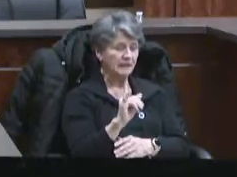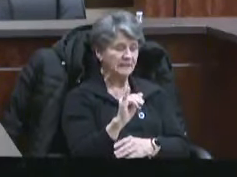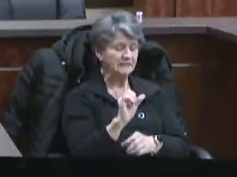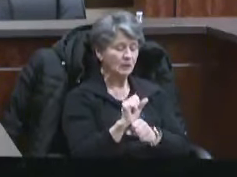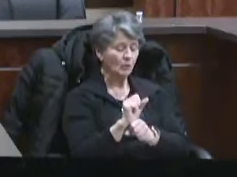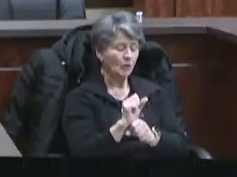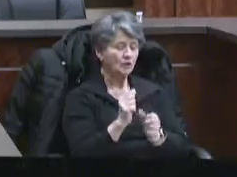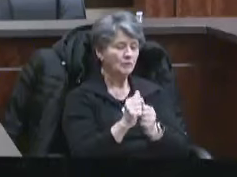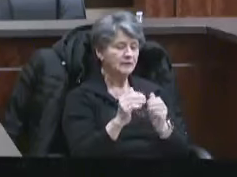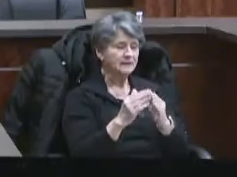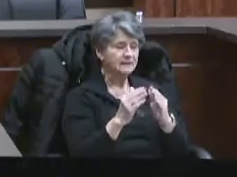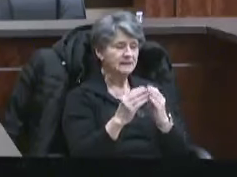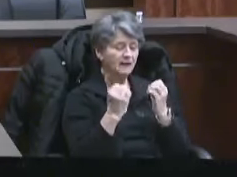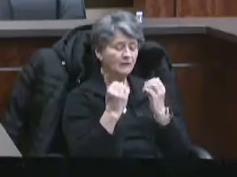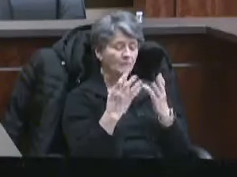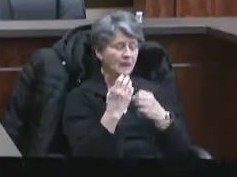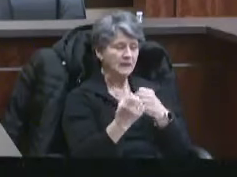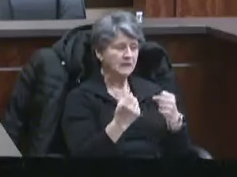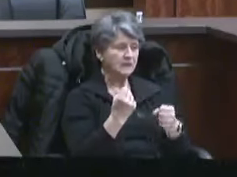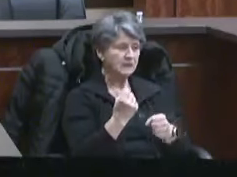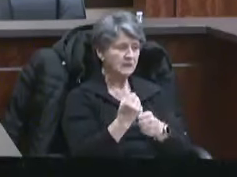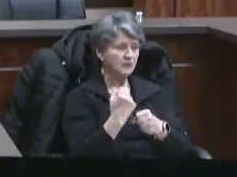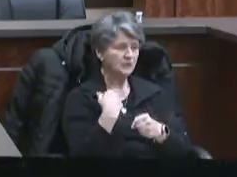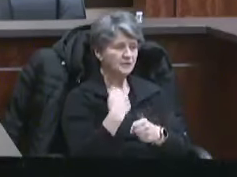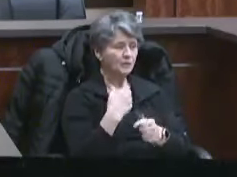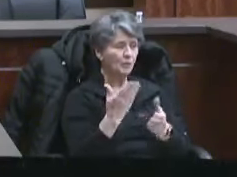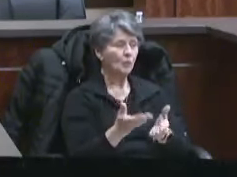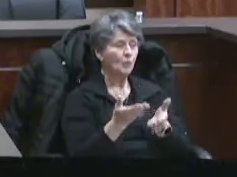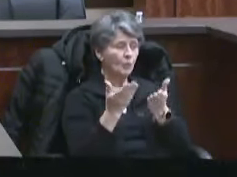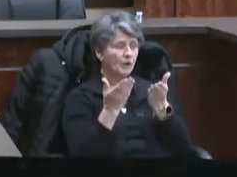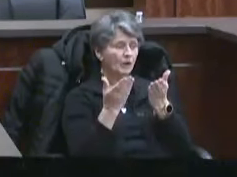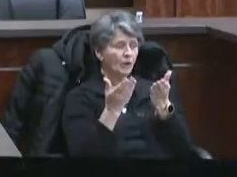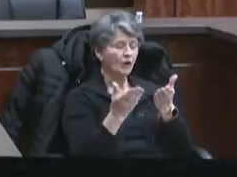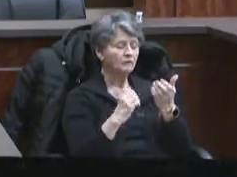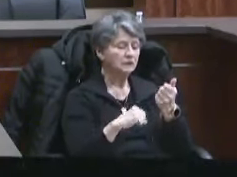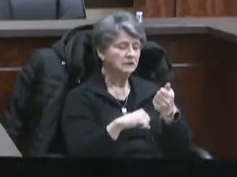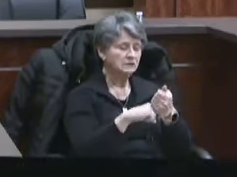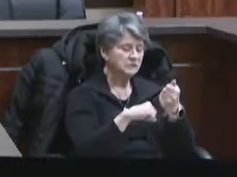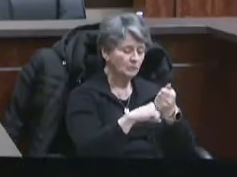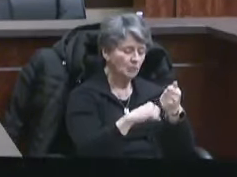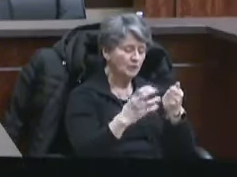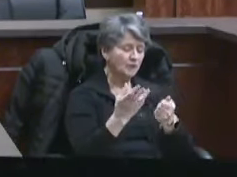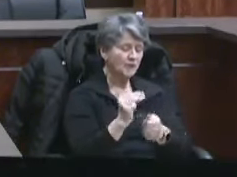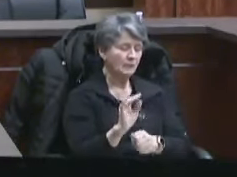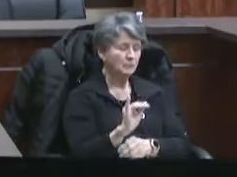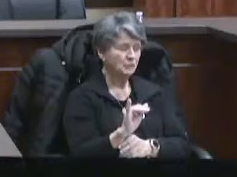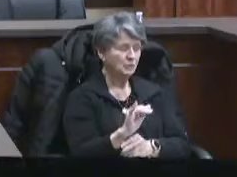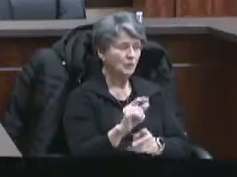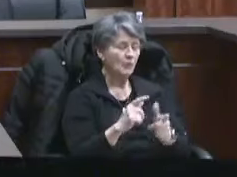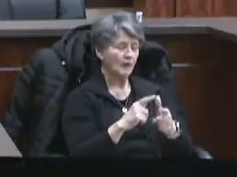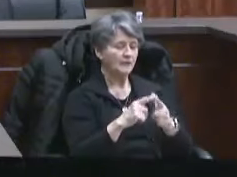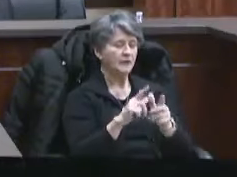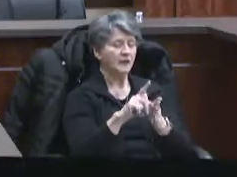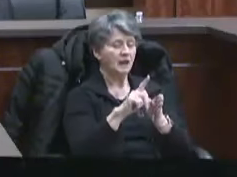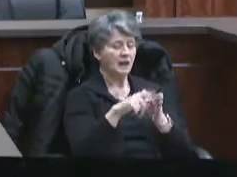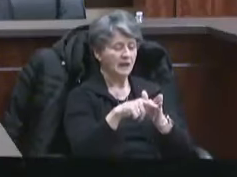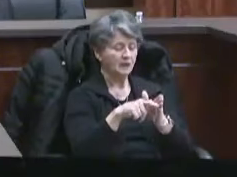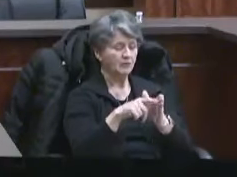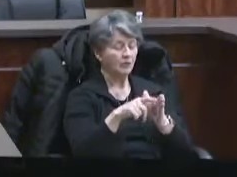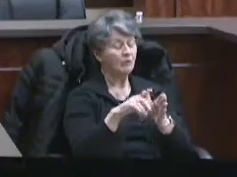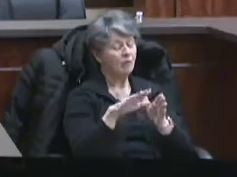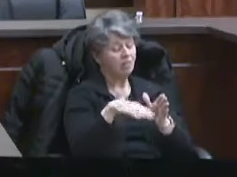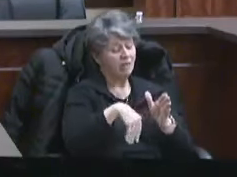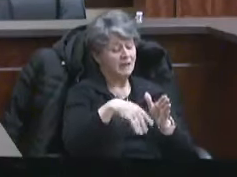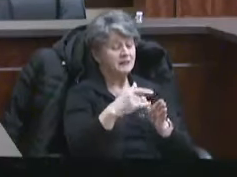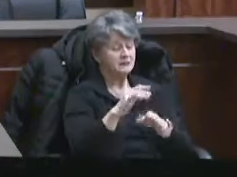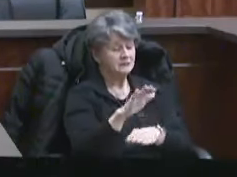city for many years, and we offer our support to Nancy as well. And then later, late this afternoon, we